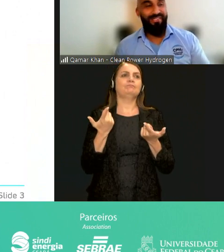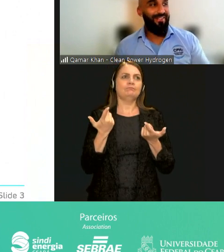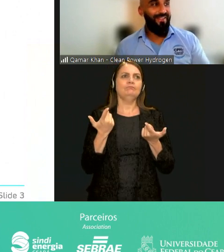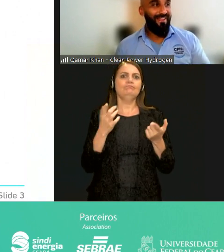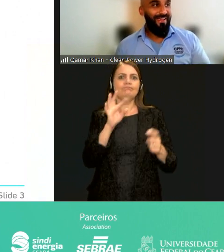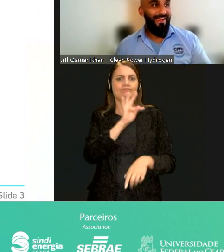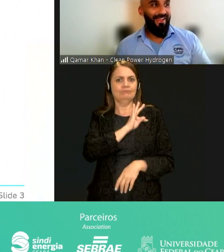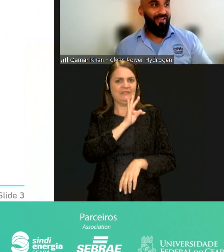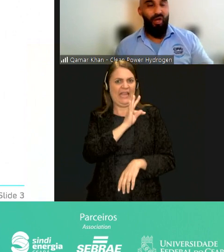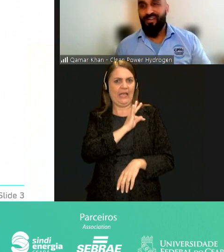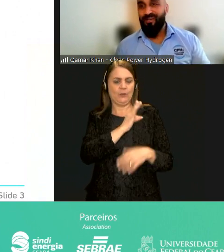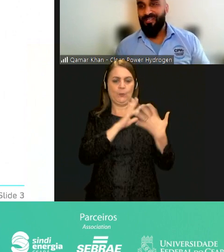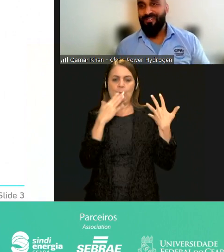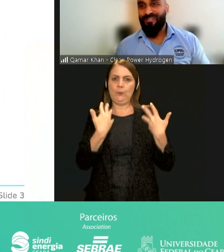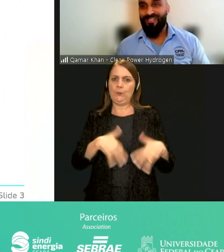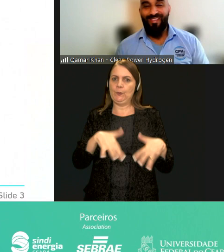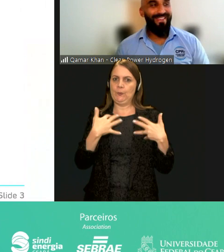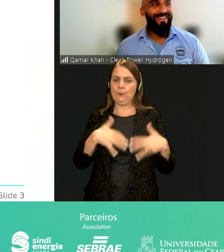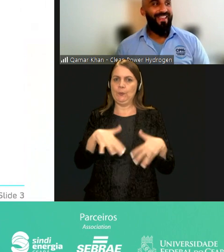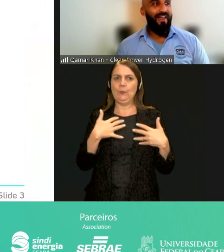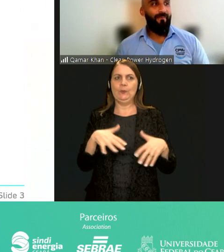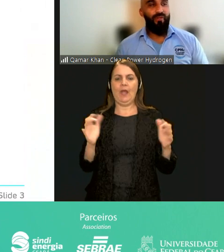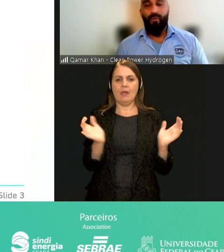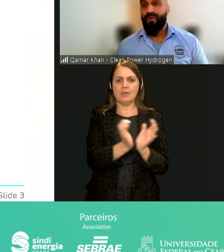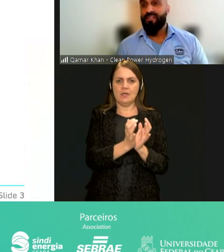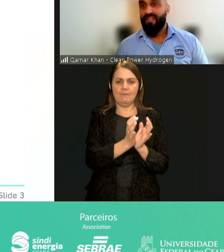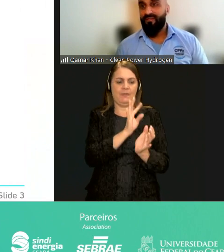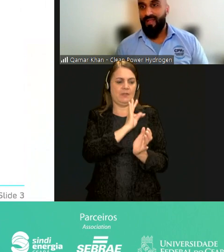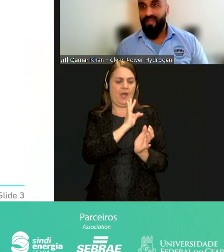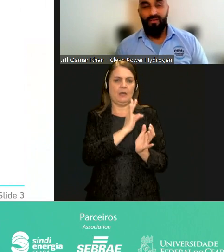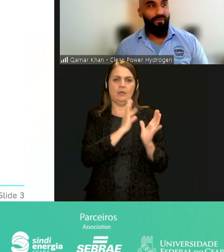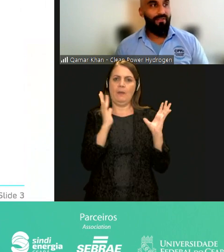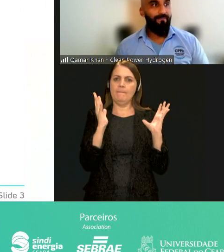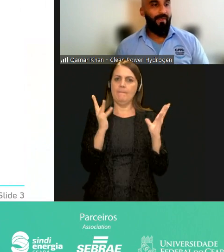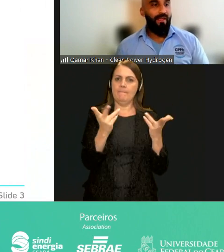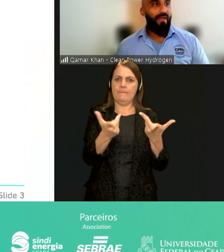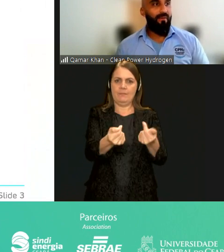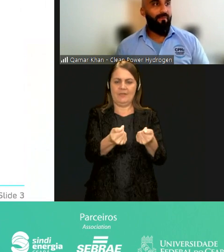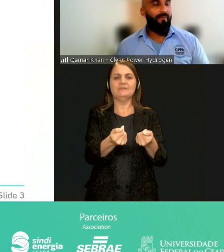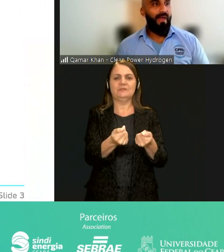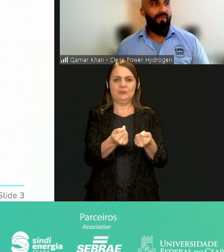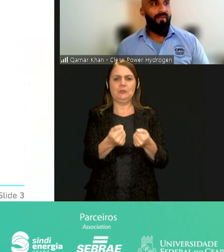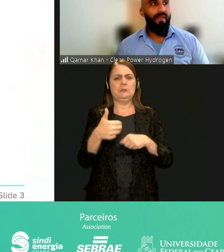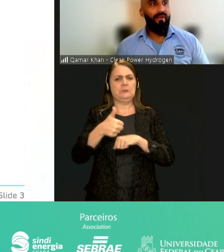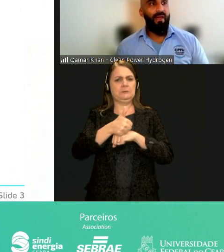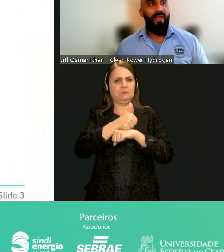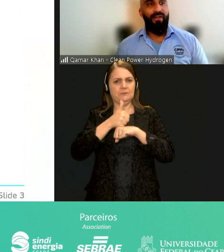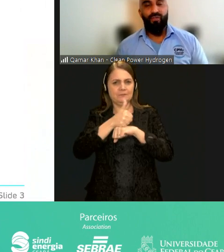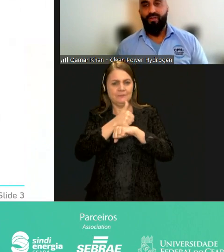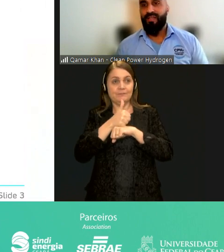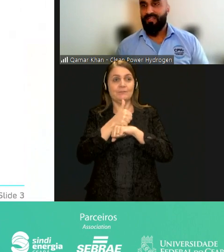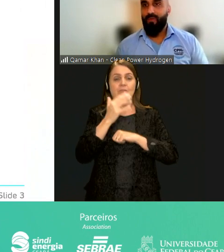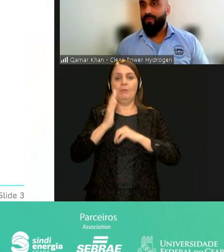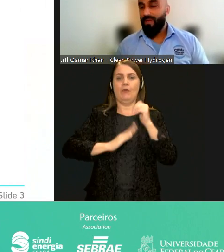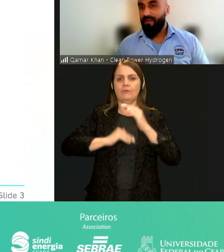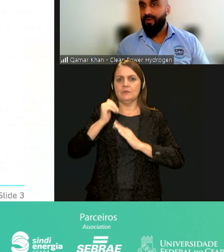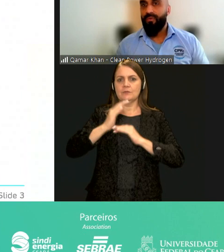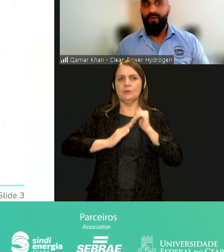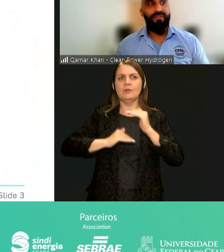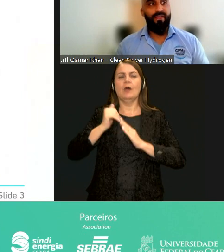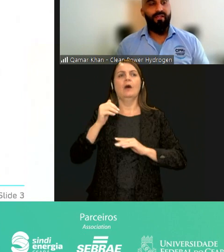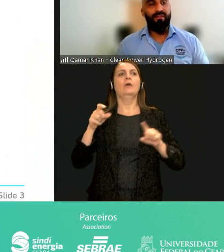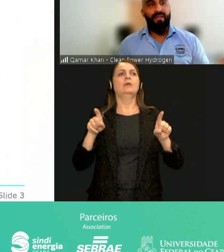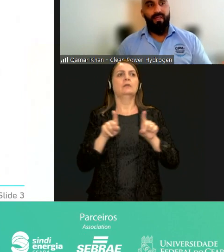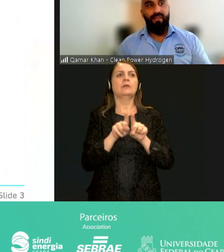person in the odd color shirt there. So we were only 7, 8 of us. And then during that time, we made a number